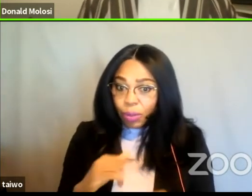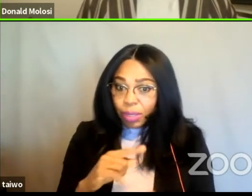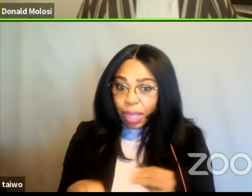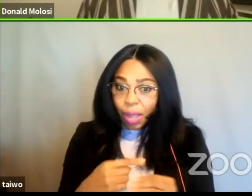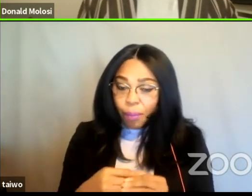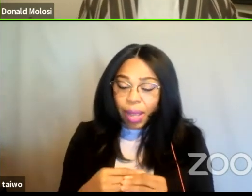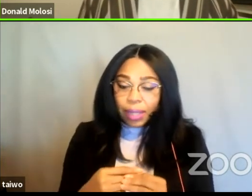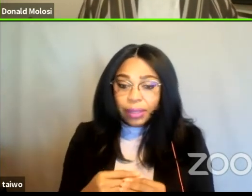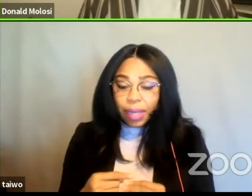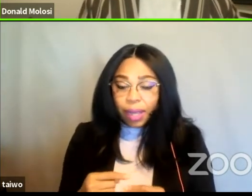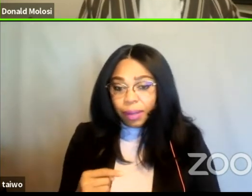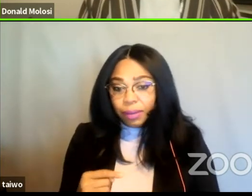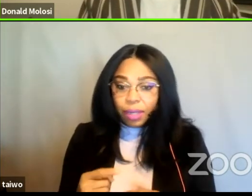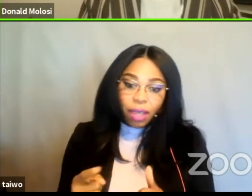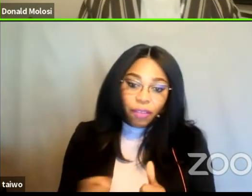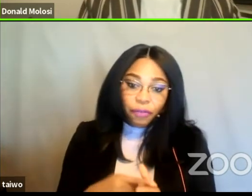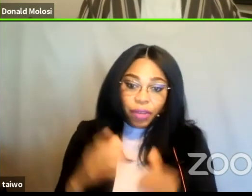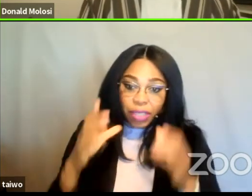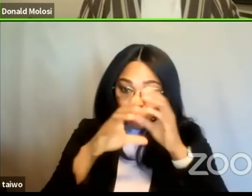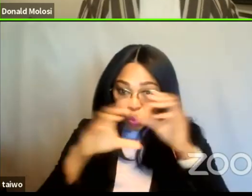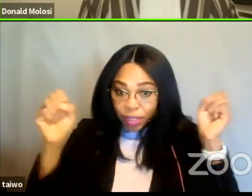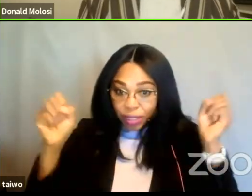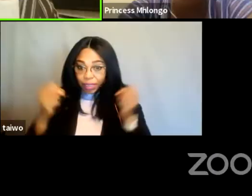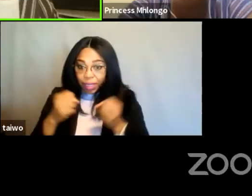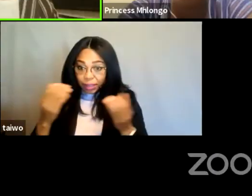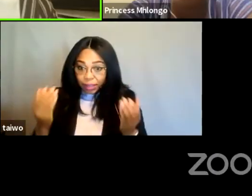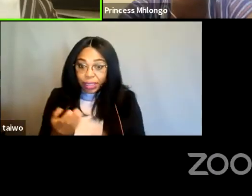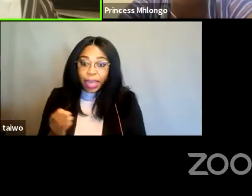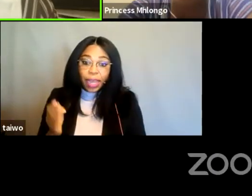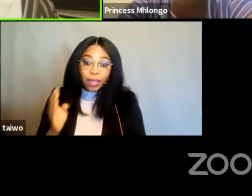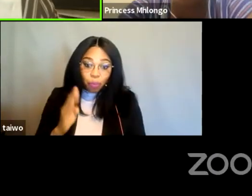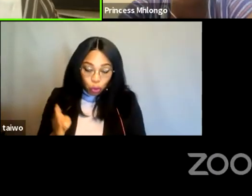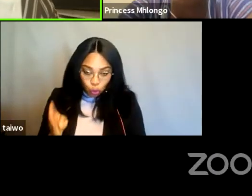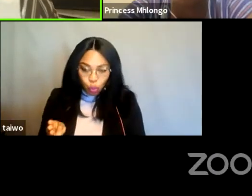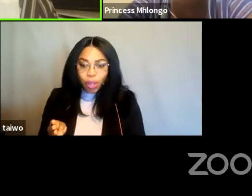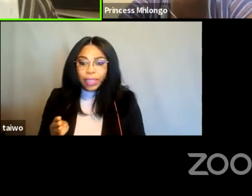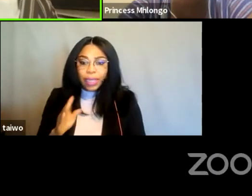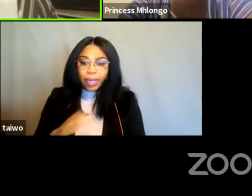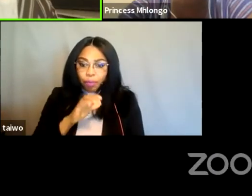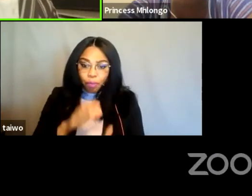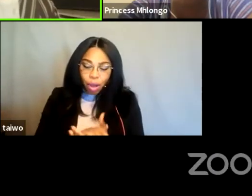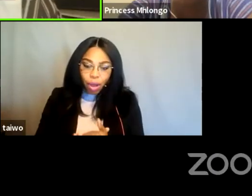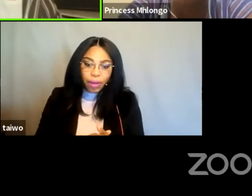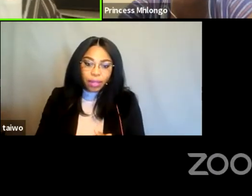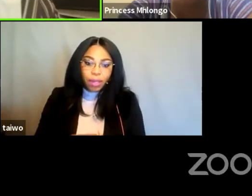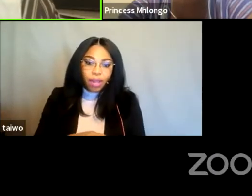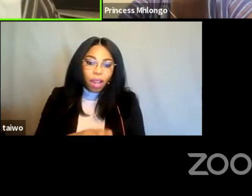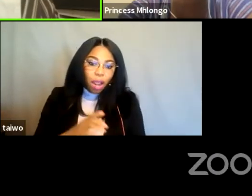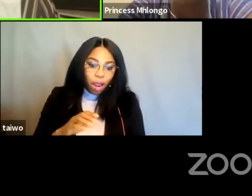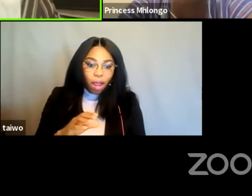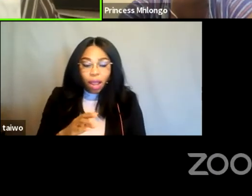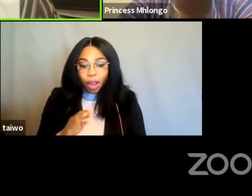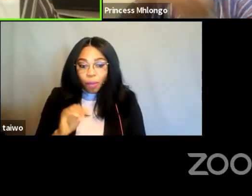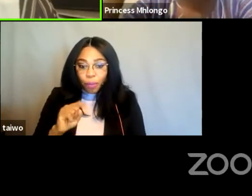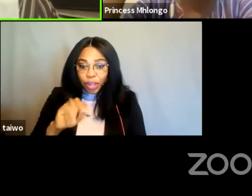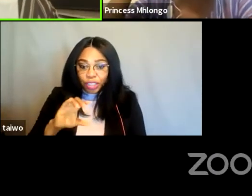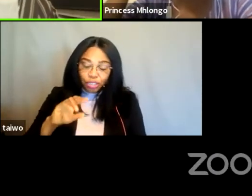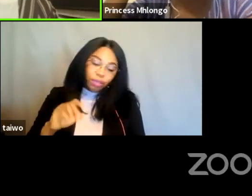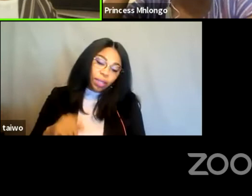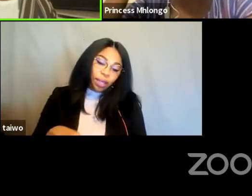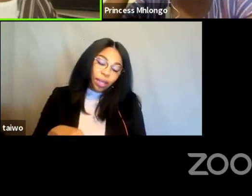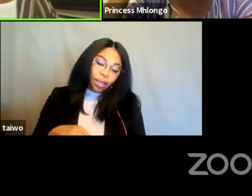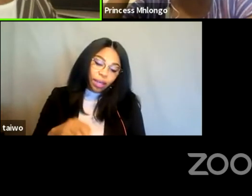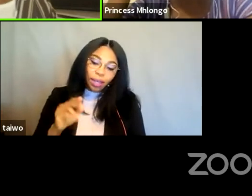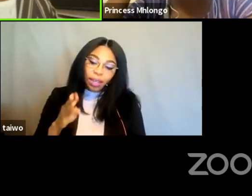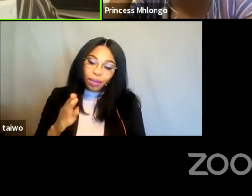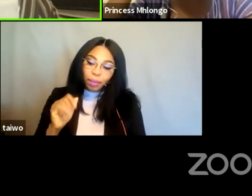interracial marriage of our first president in Botswana in the 1940s, to a British woman while we were still a British protectorate. I mean, that's why it